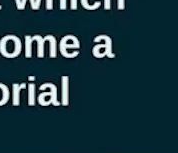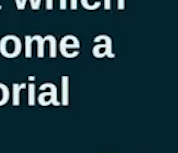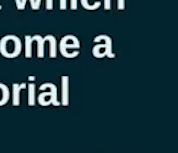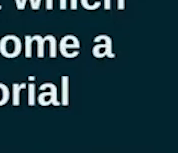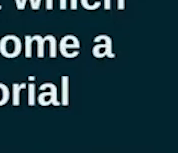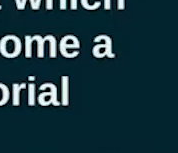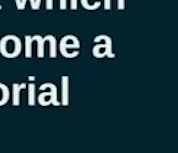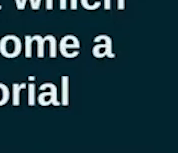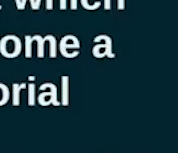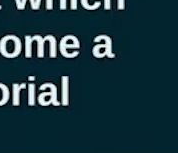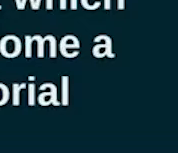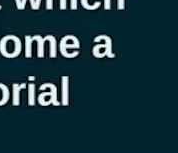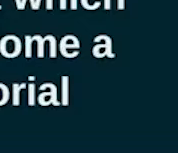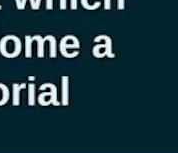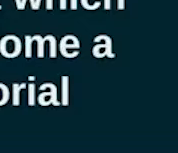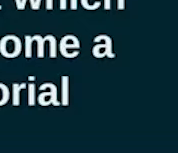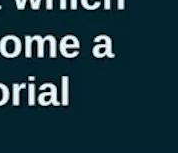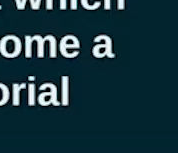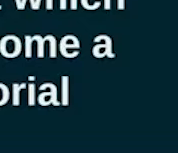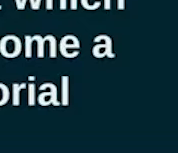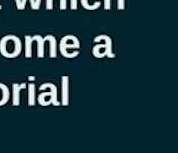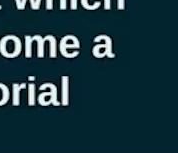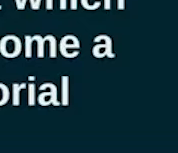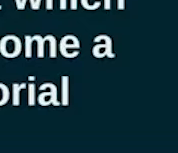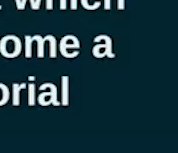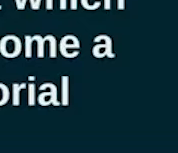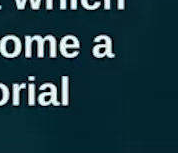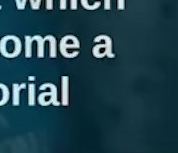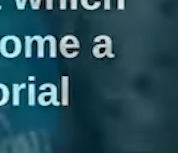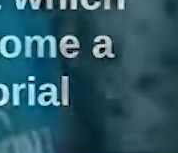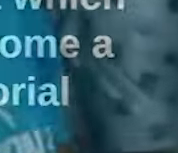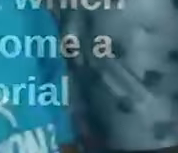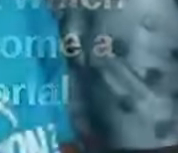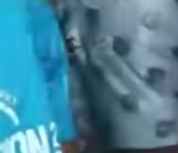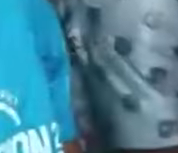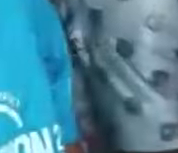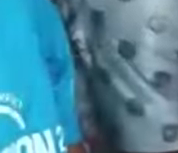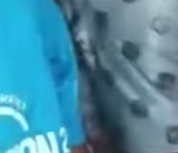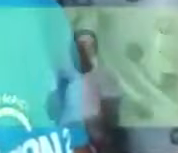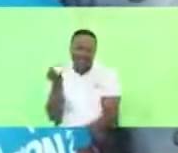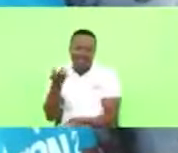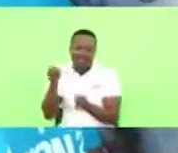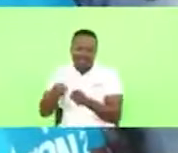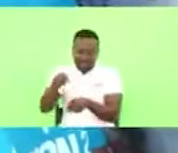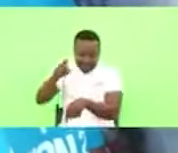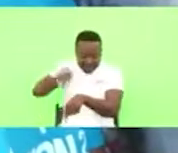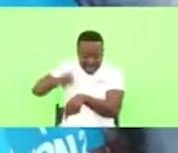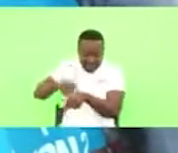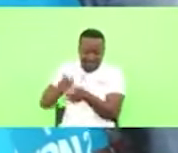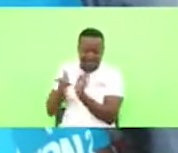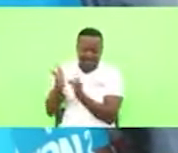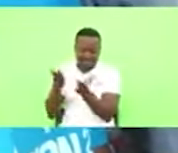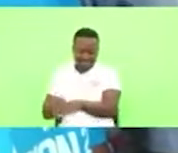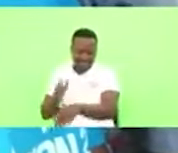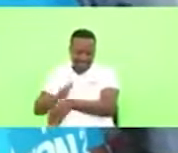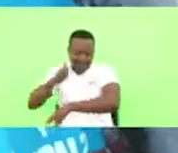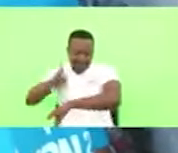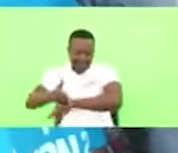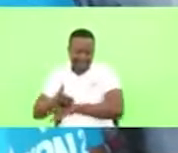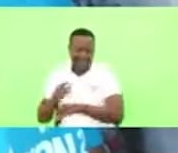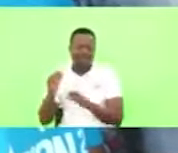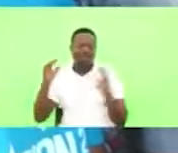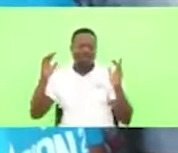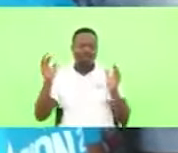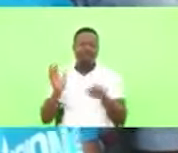Usually, we talk about the Good Friday, the day he died, and the glorious Sunday, the day he